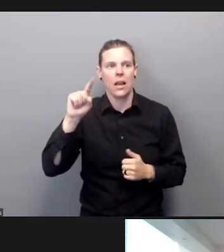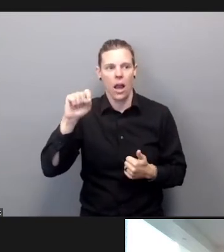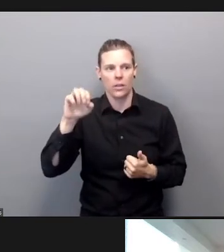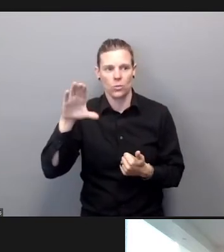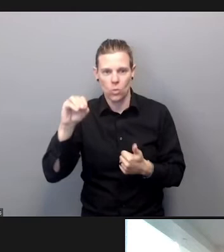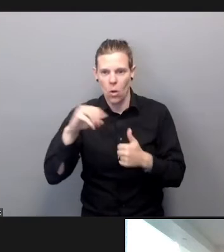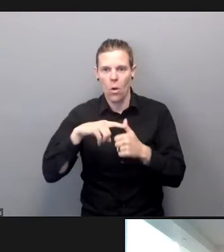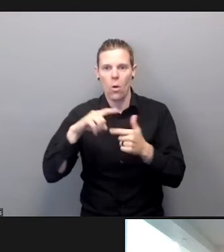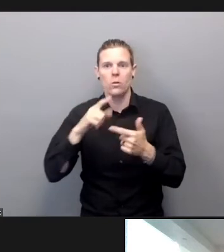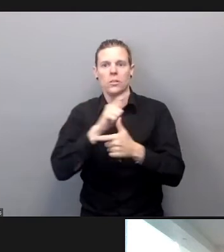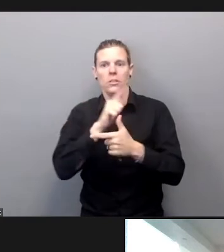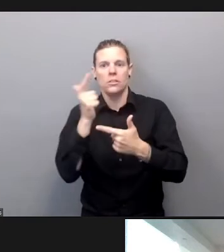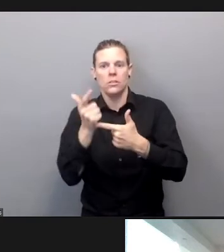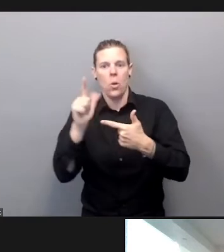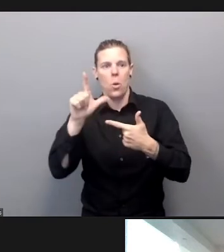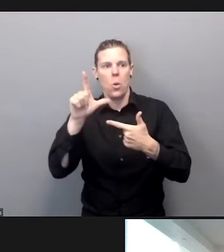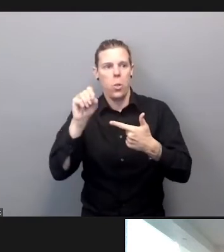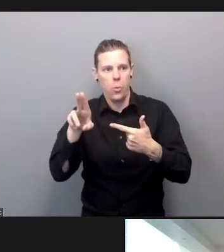unmuted.